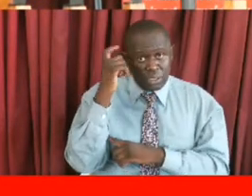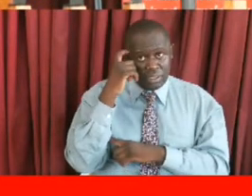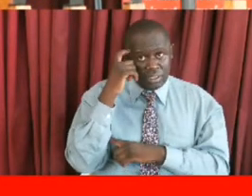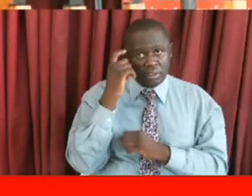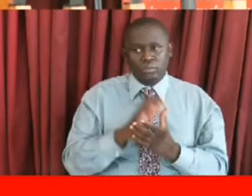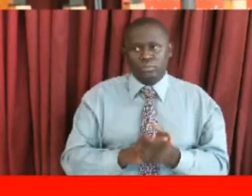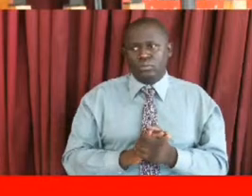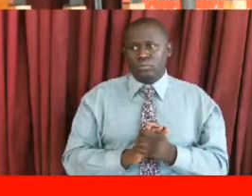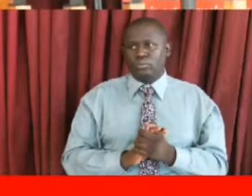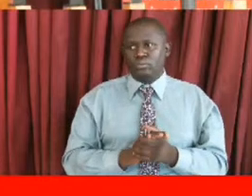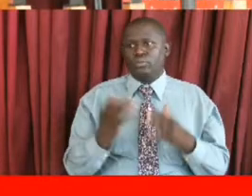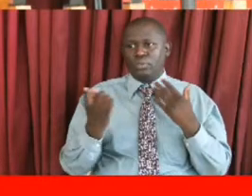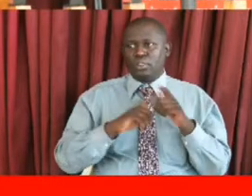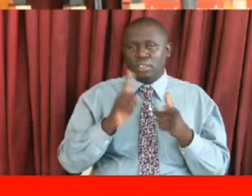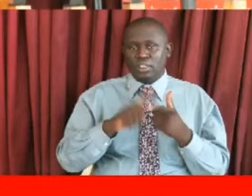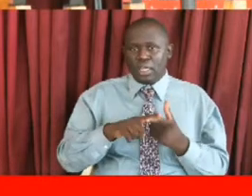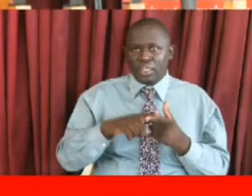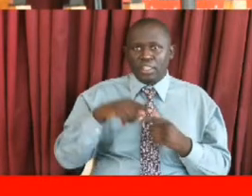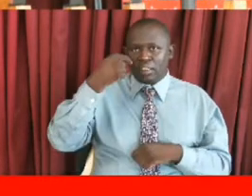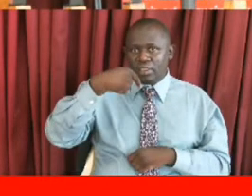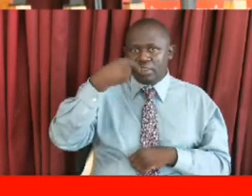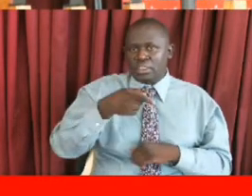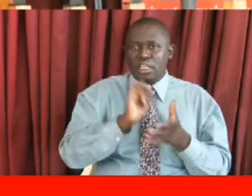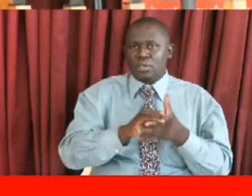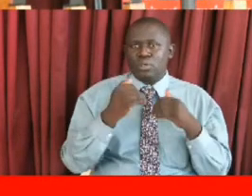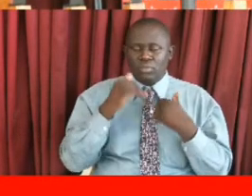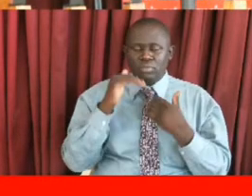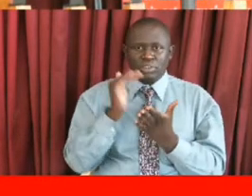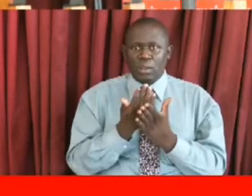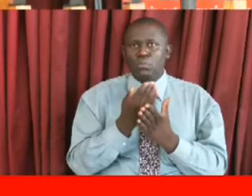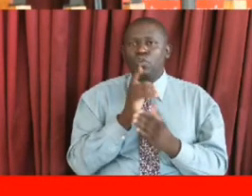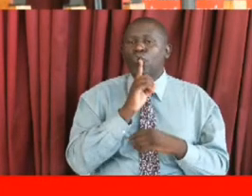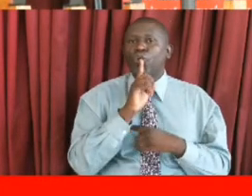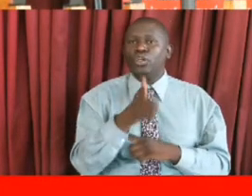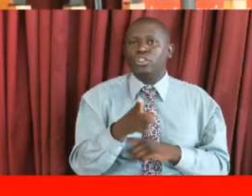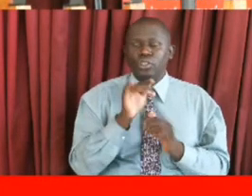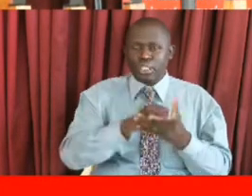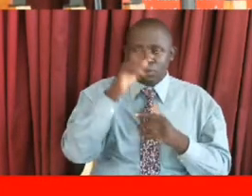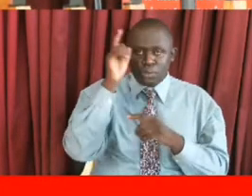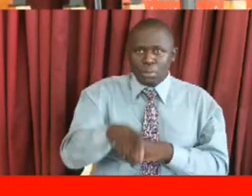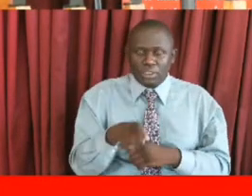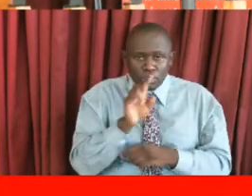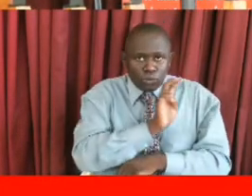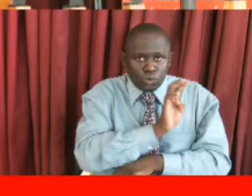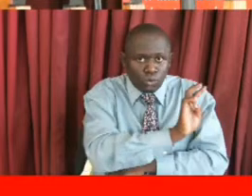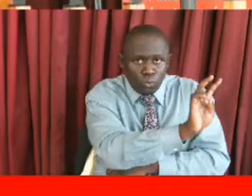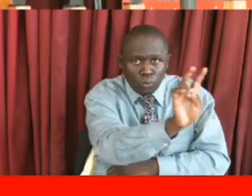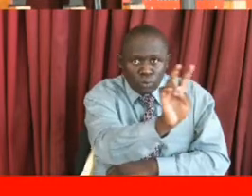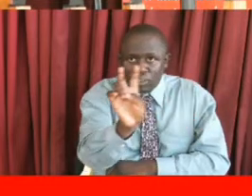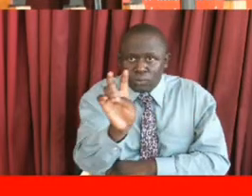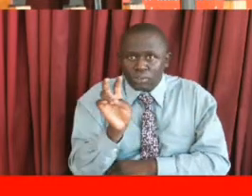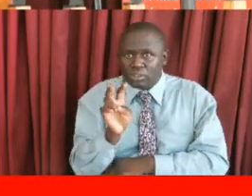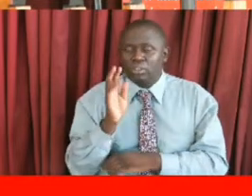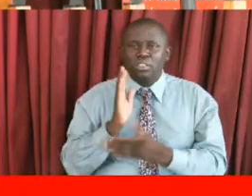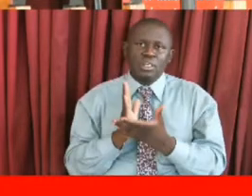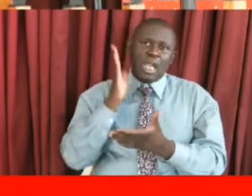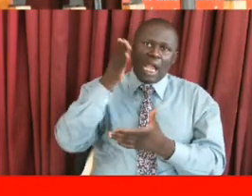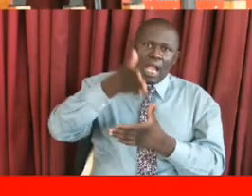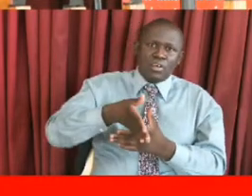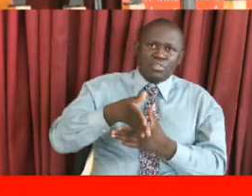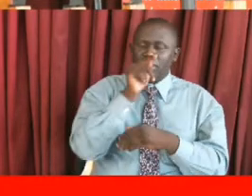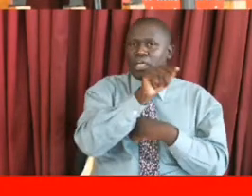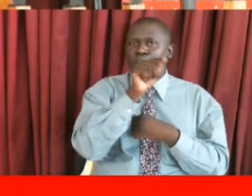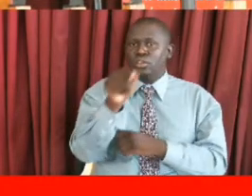mind then he says there are some conditions we are to watch out for after those conditions